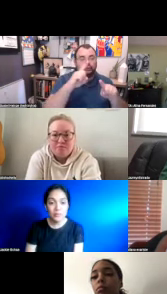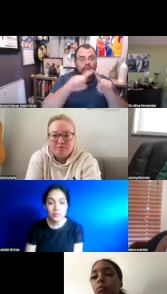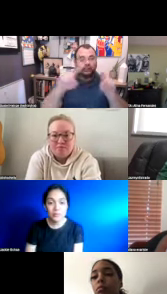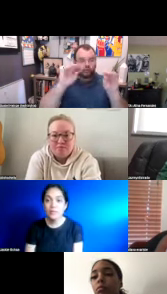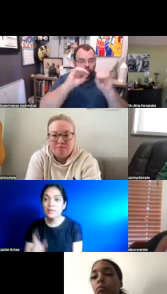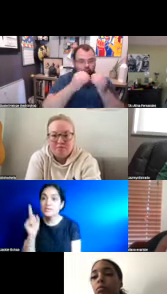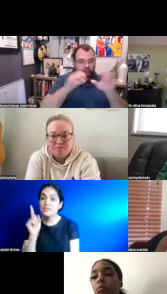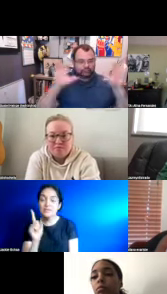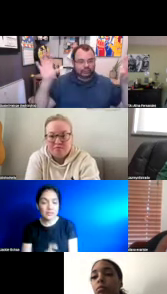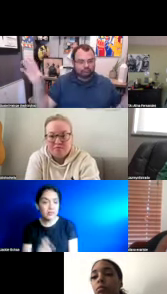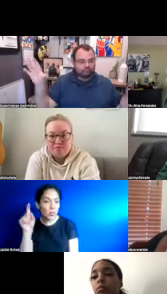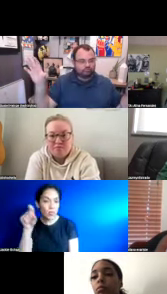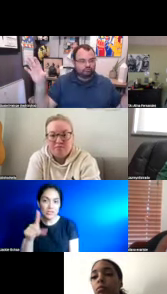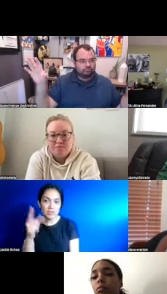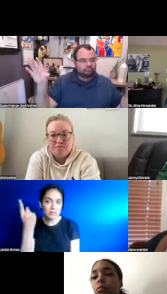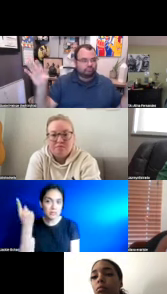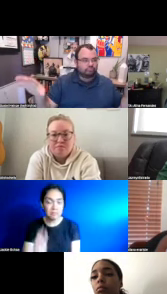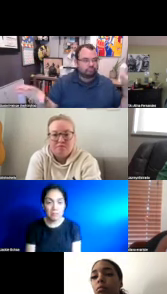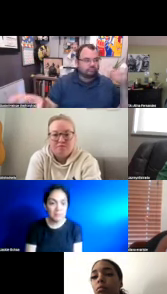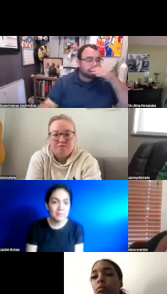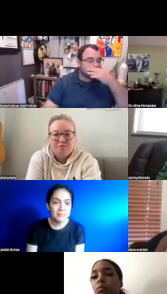group.